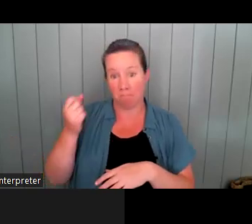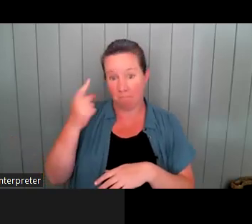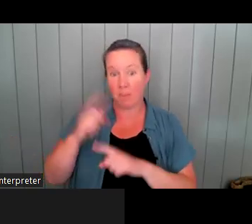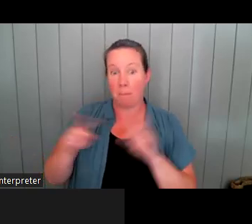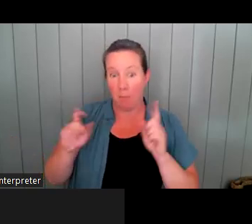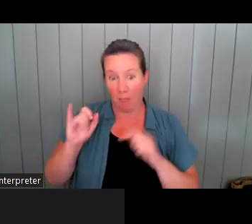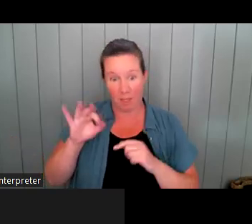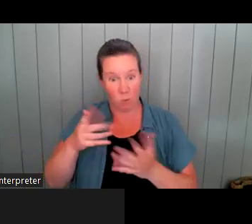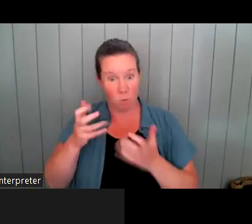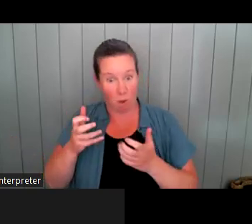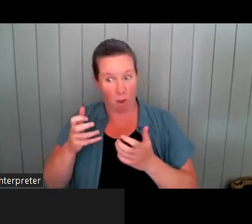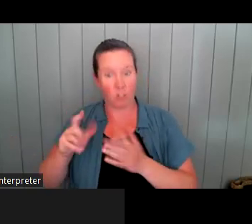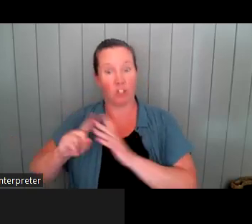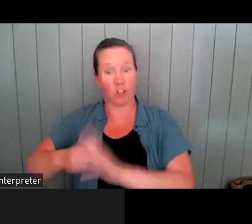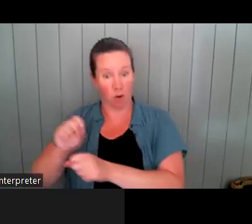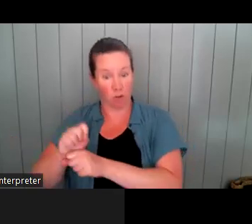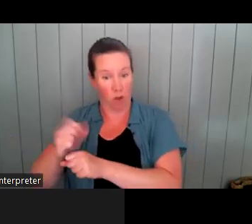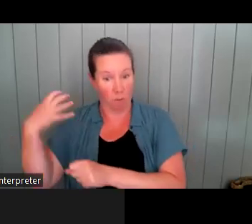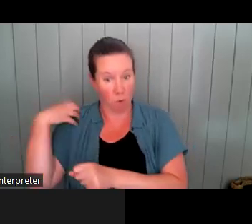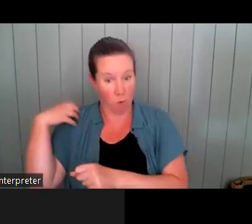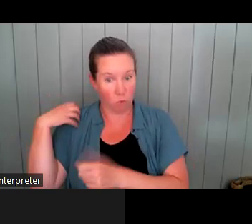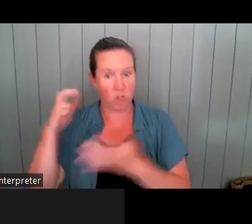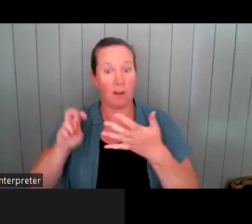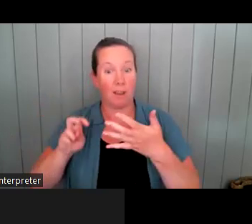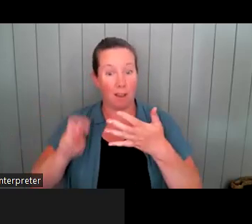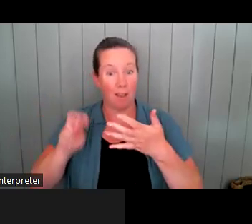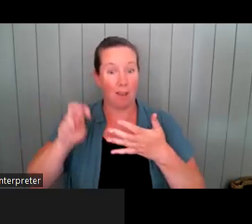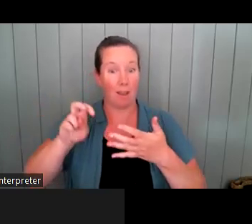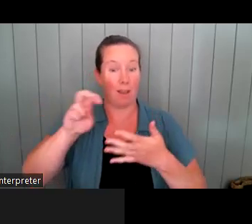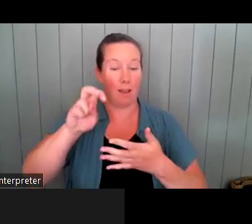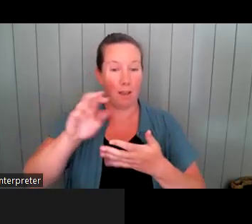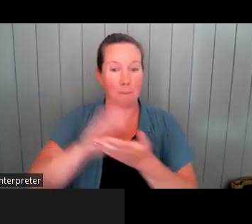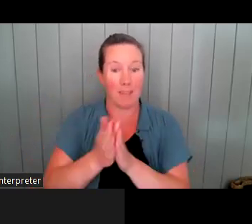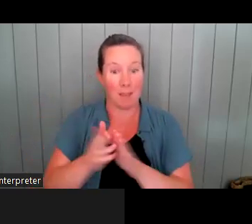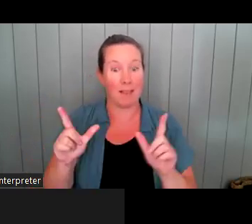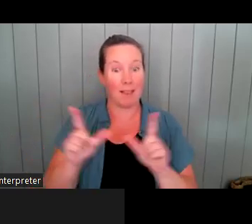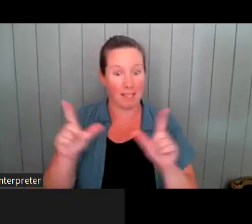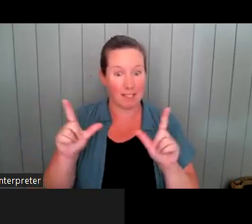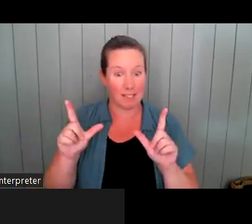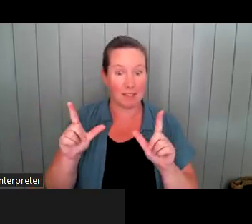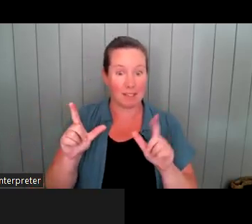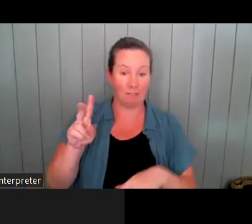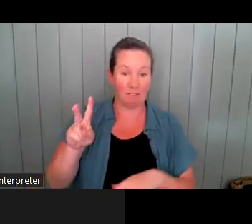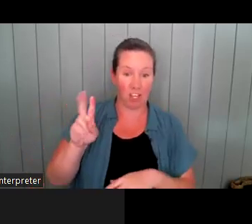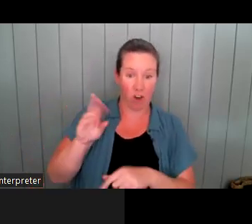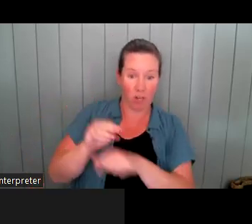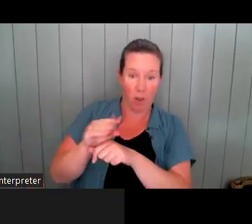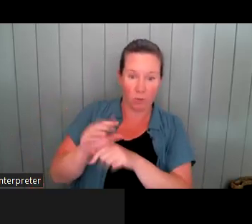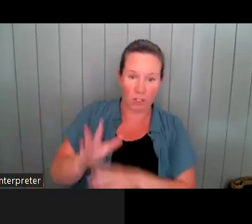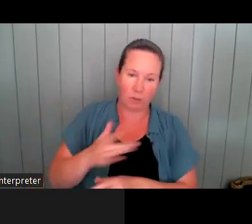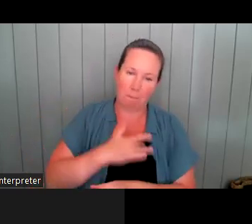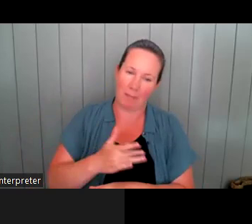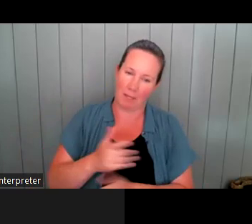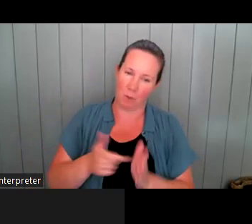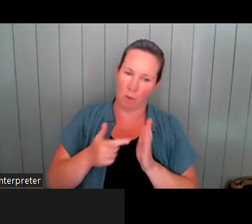licensed vocational rehabilitation counselor, that does usually mean a master's and sitting for an exam. Okay, so we're